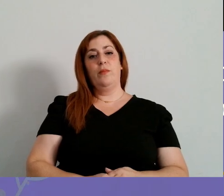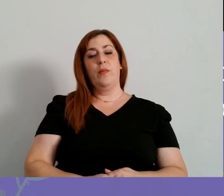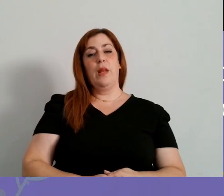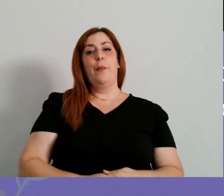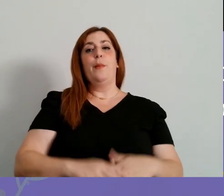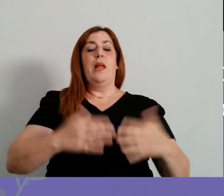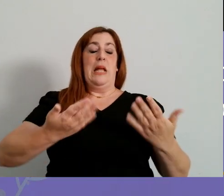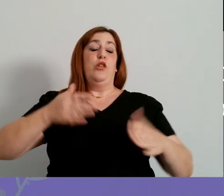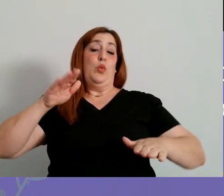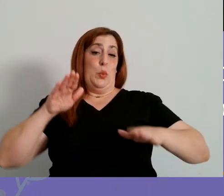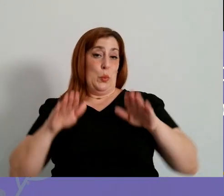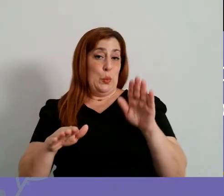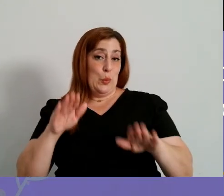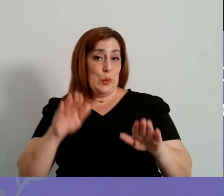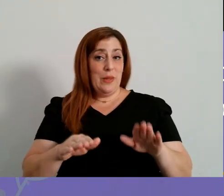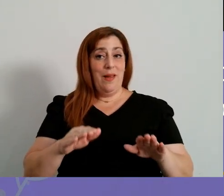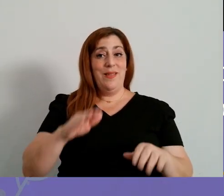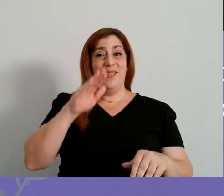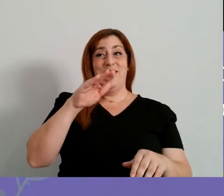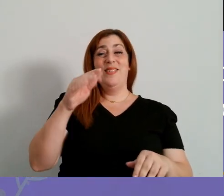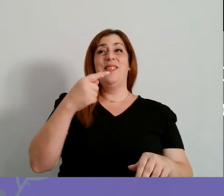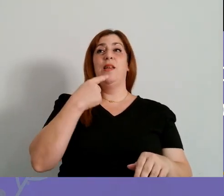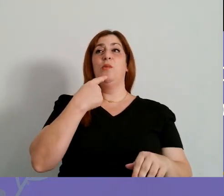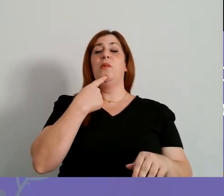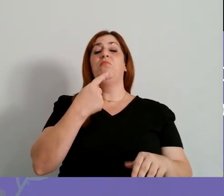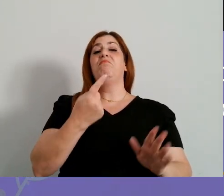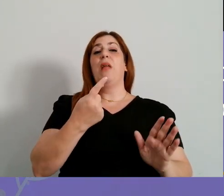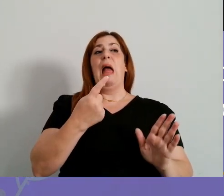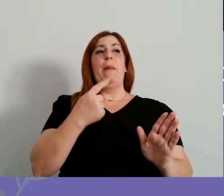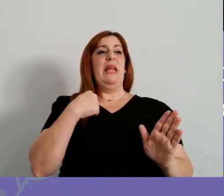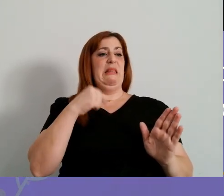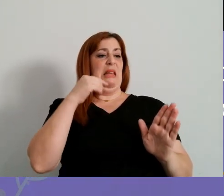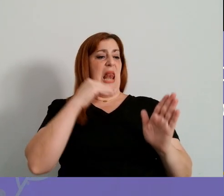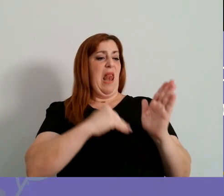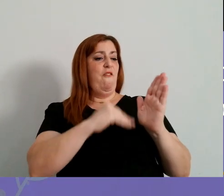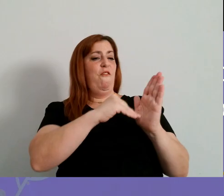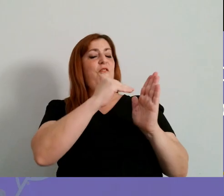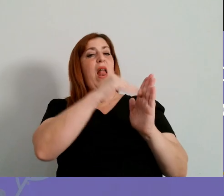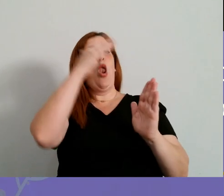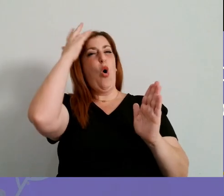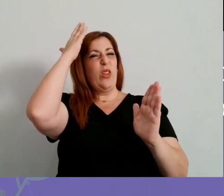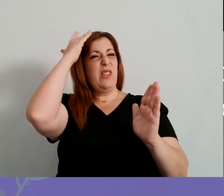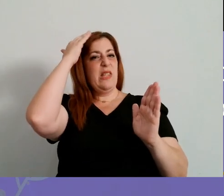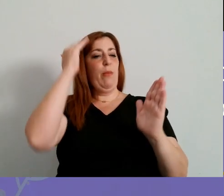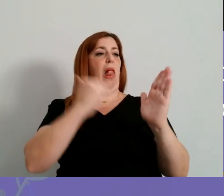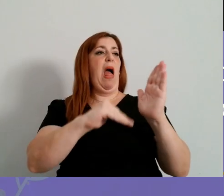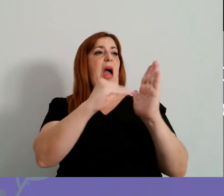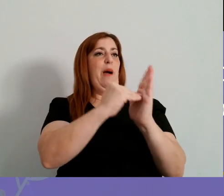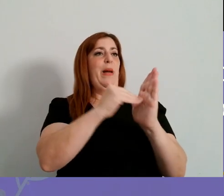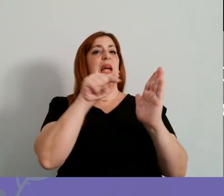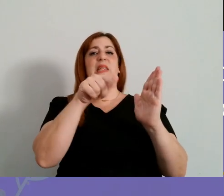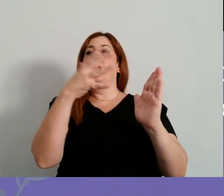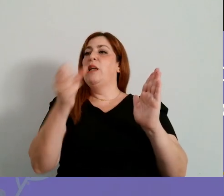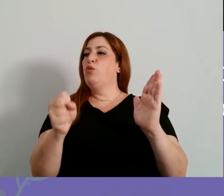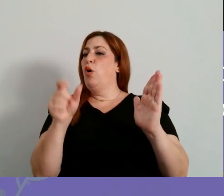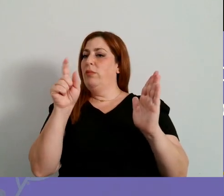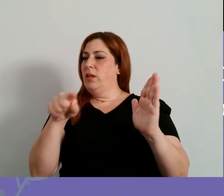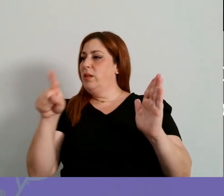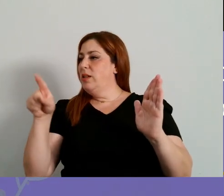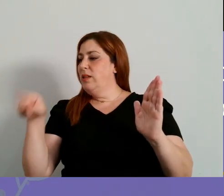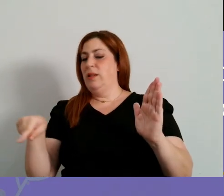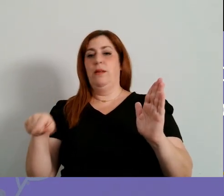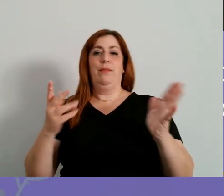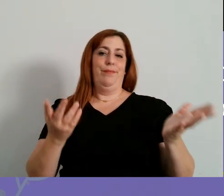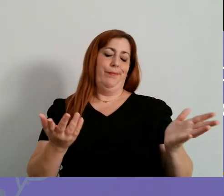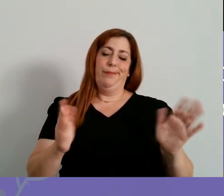level 1, so you need XYZ. Not necessarily, you might need different things. So that's why it's important to advocate for yourself, because